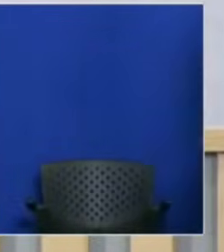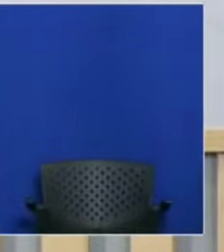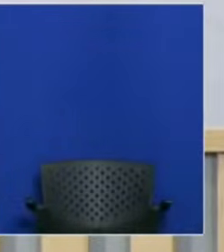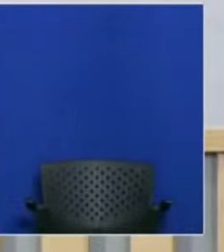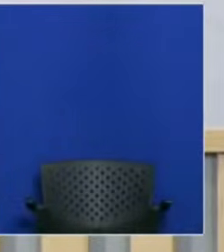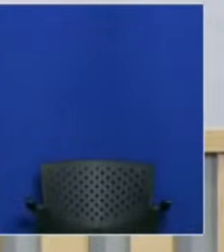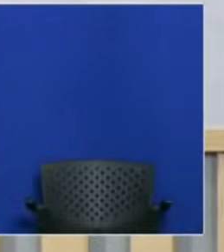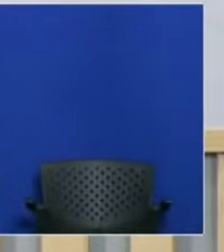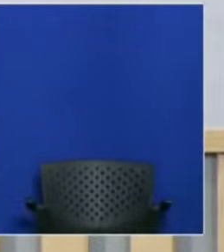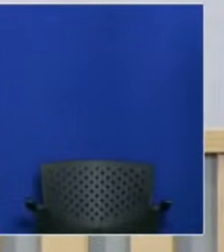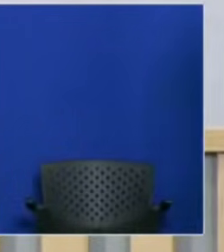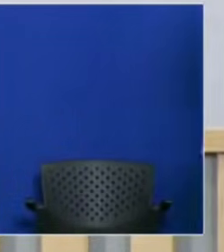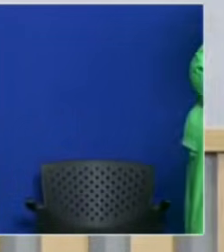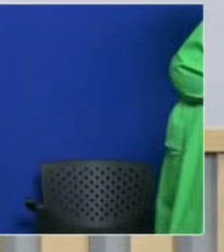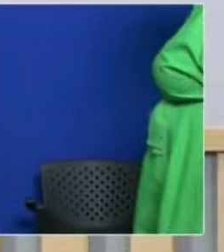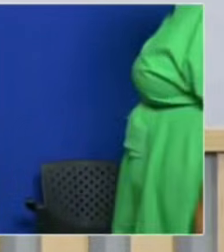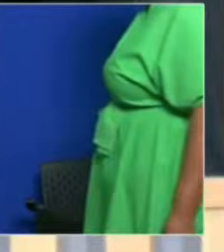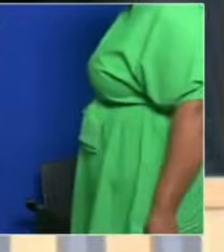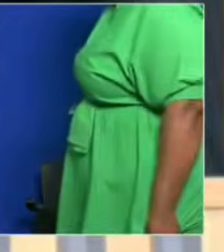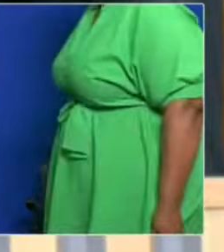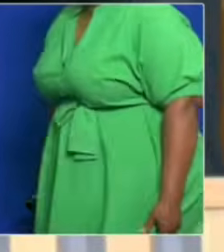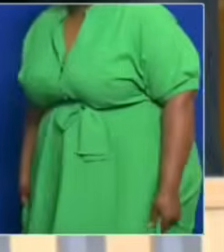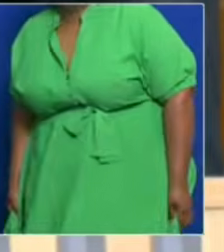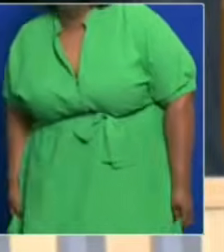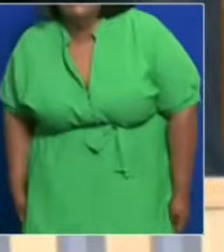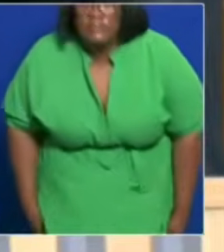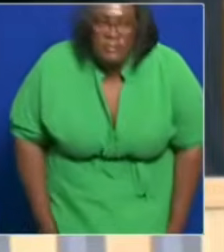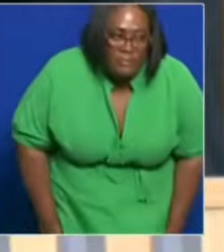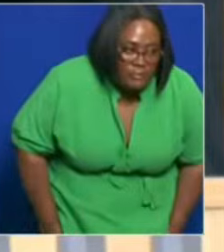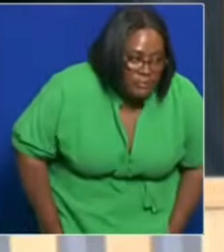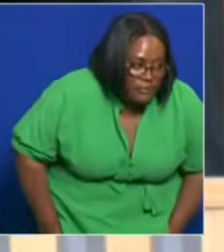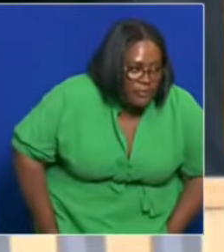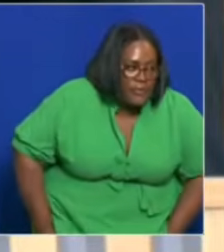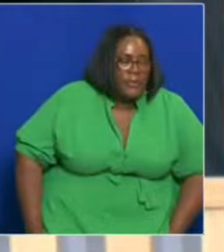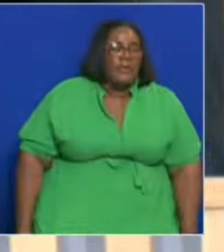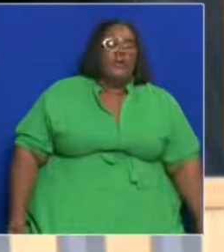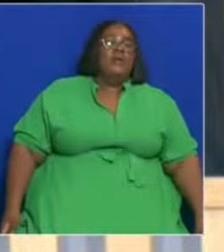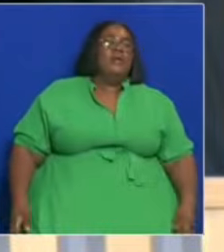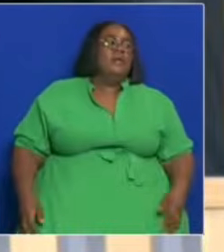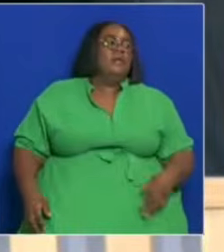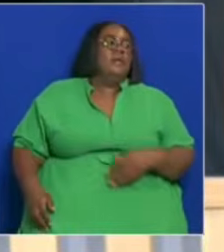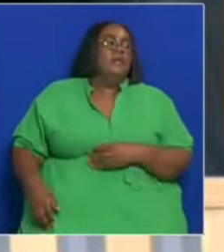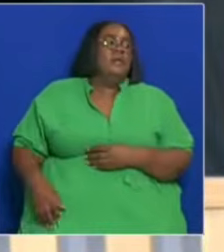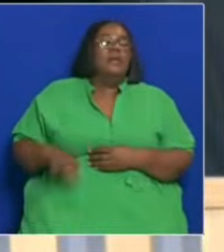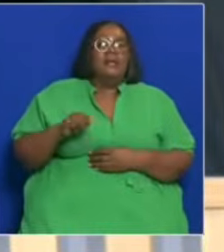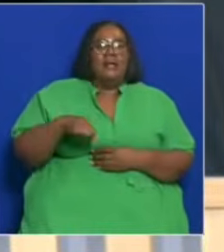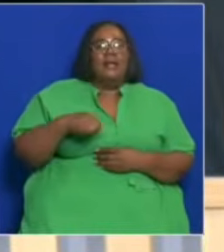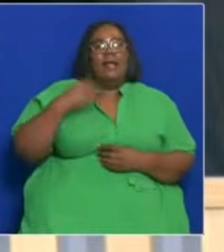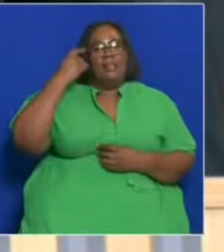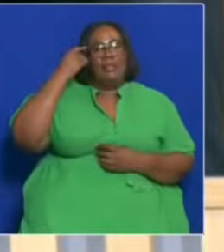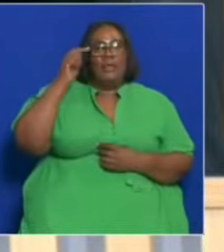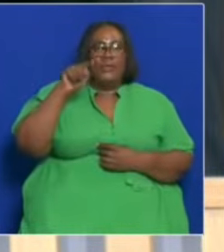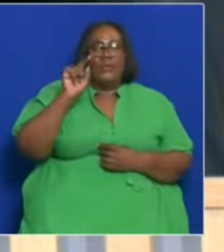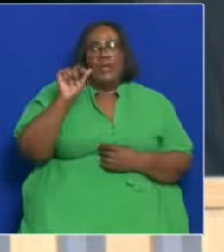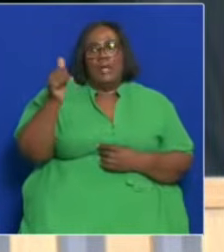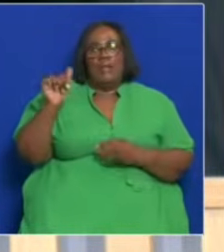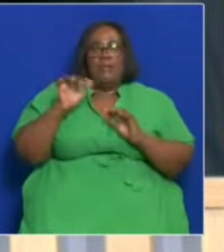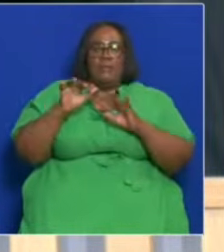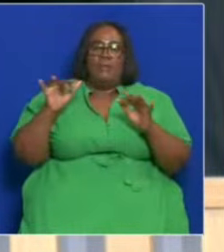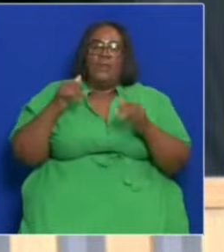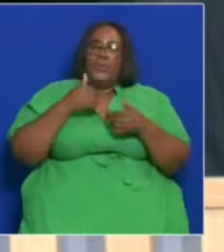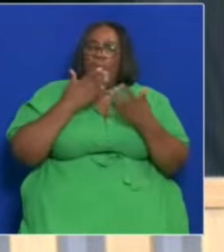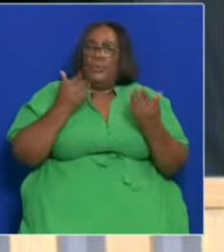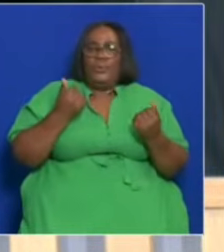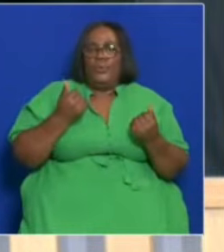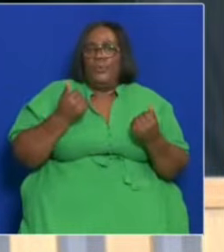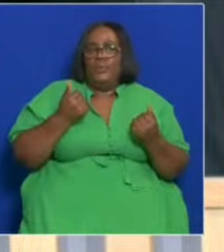Yeah, I suppose you and everybody else that didn't know anything that was in this presentation